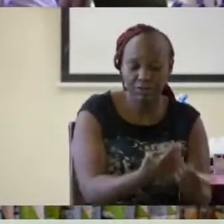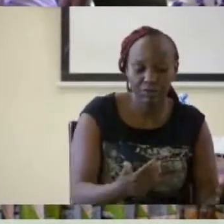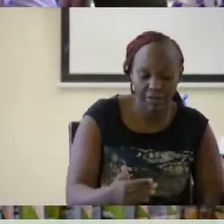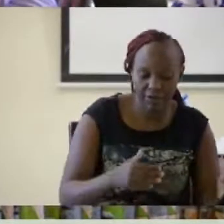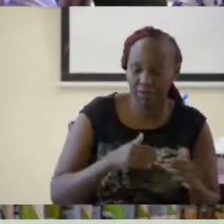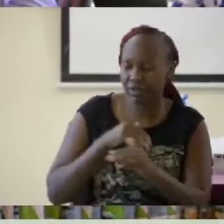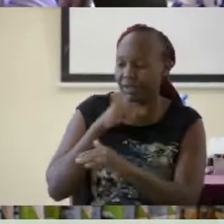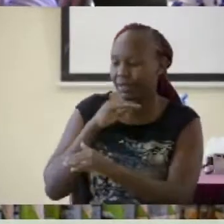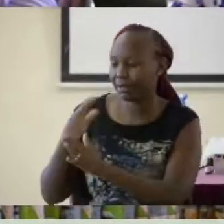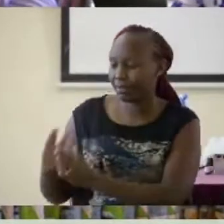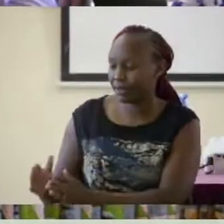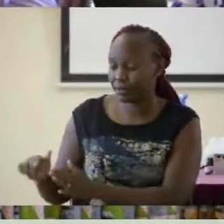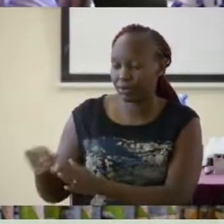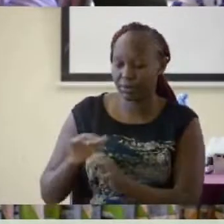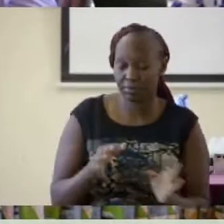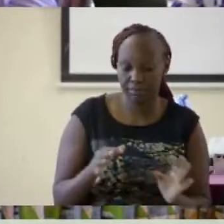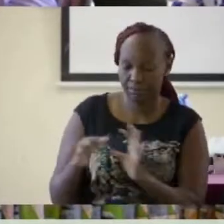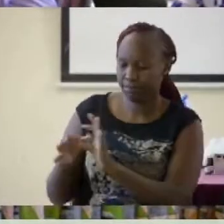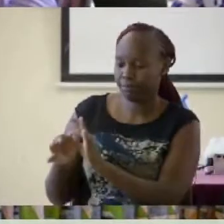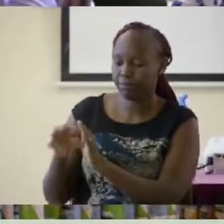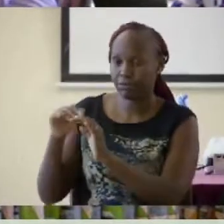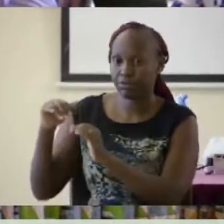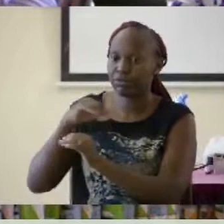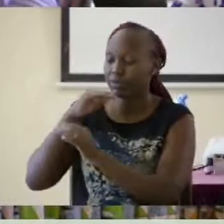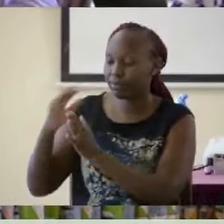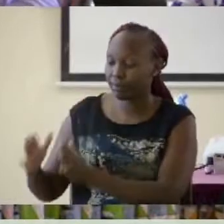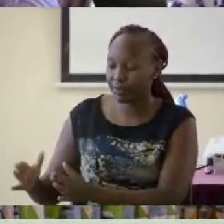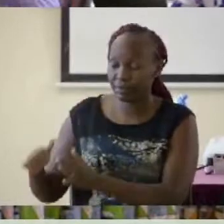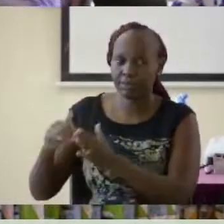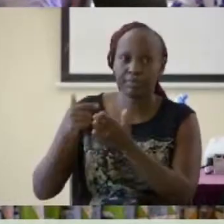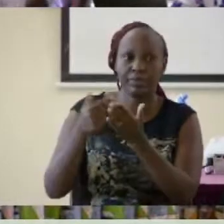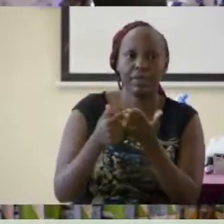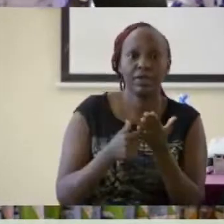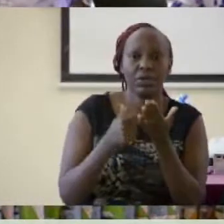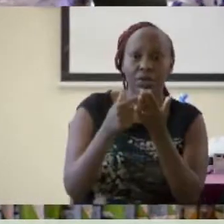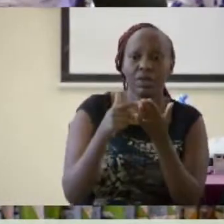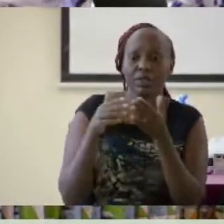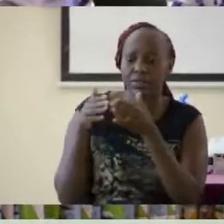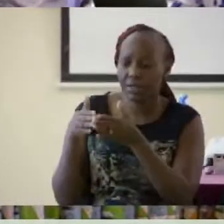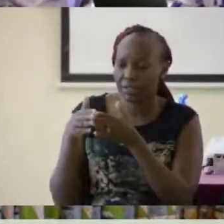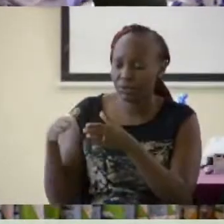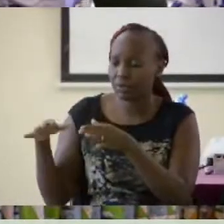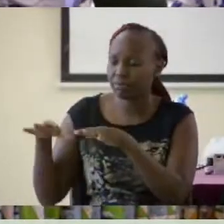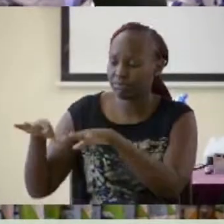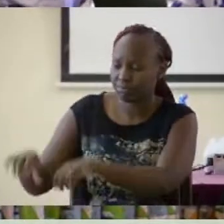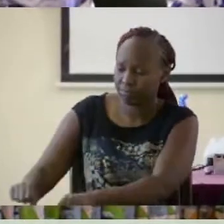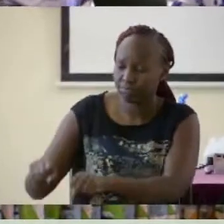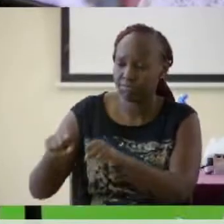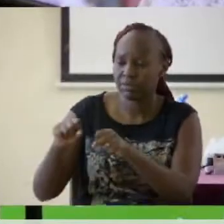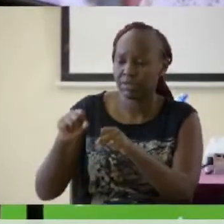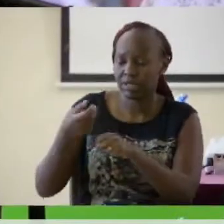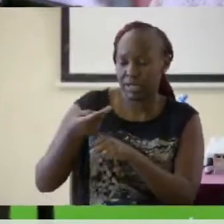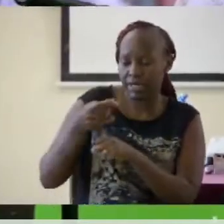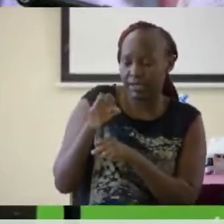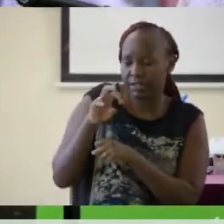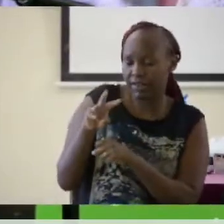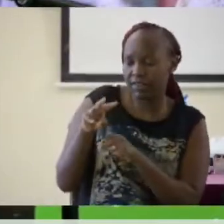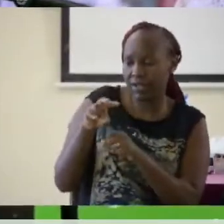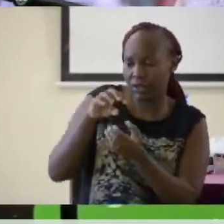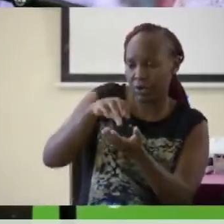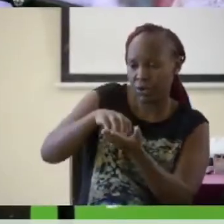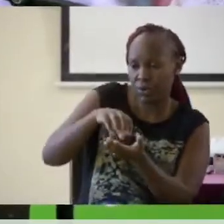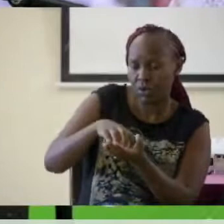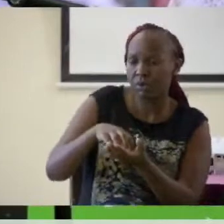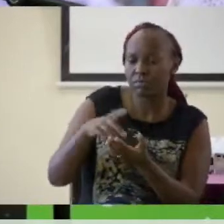to the man. Then we discussed sexual inheritance in the context of HIV. And